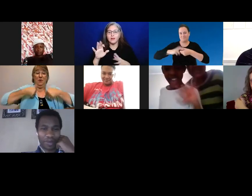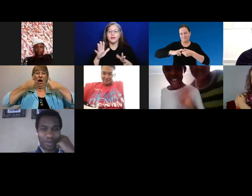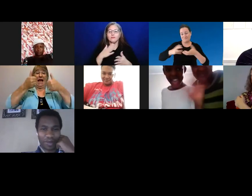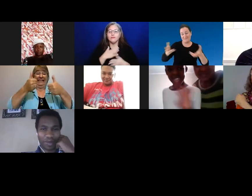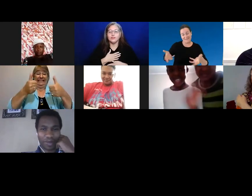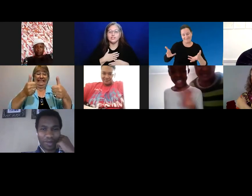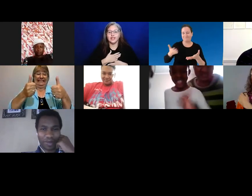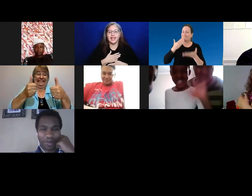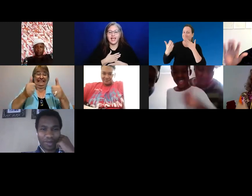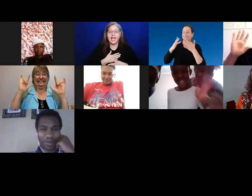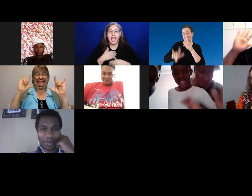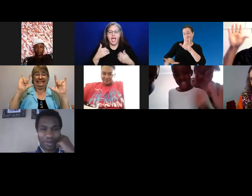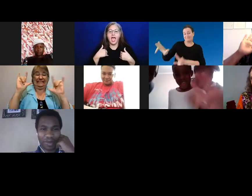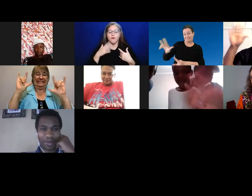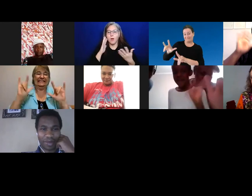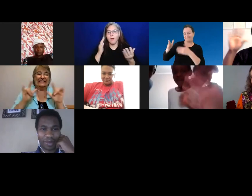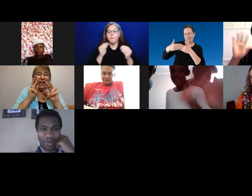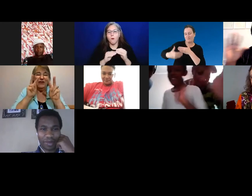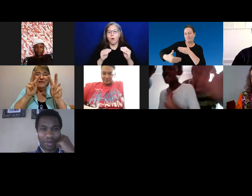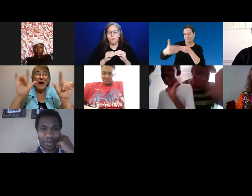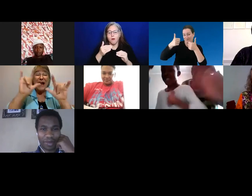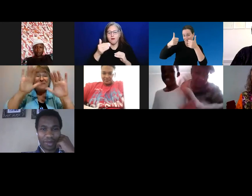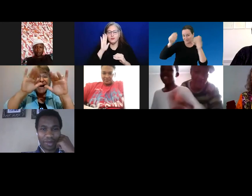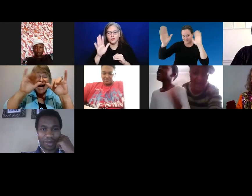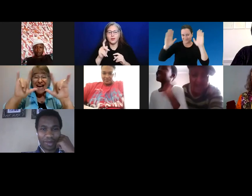you. We'll have more of this. Thank you. Bye-bye. Bye bye.